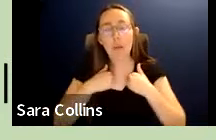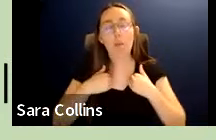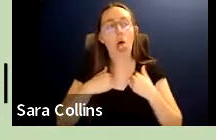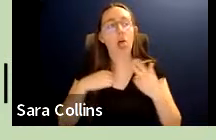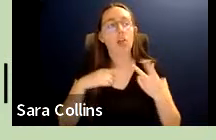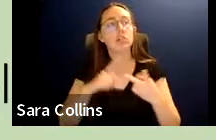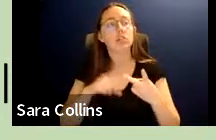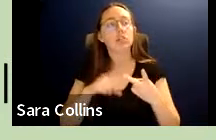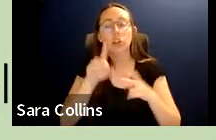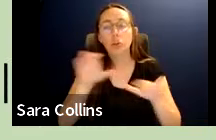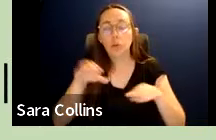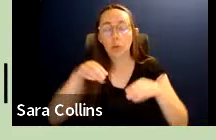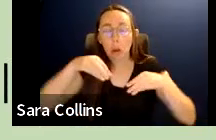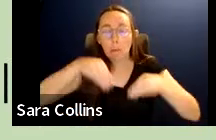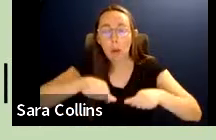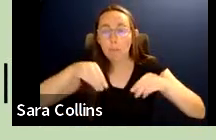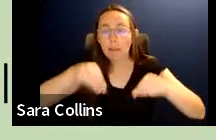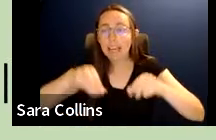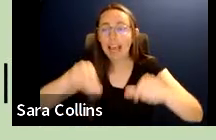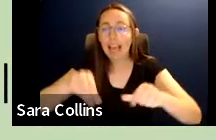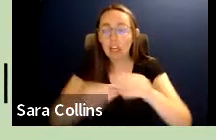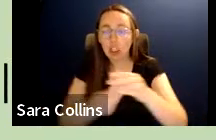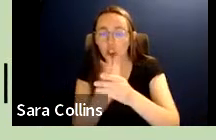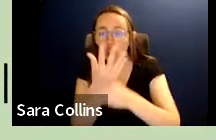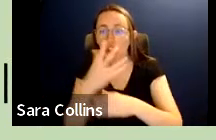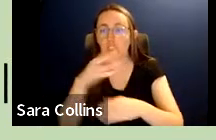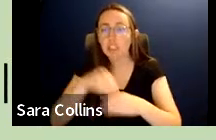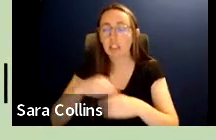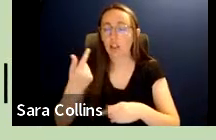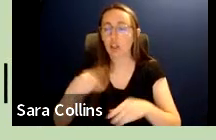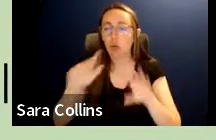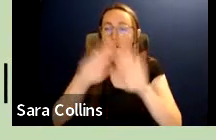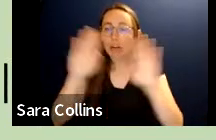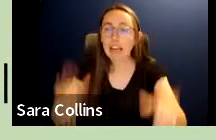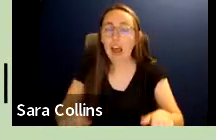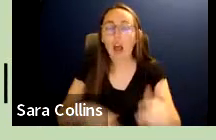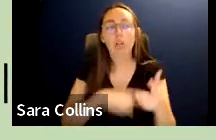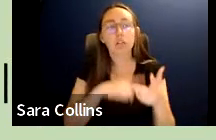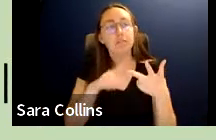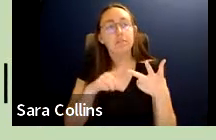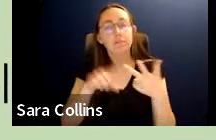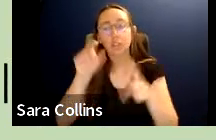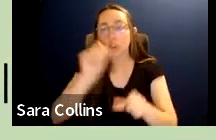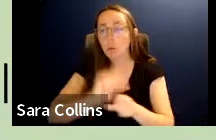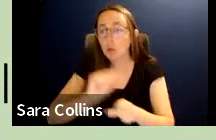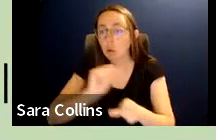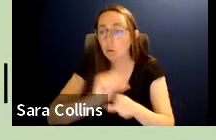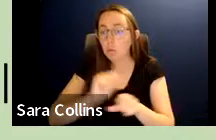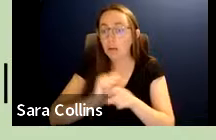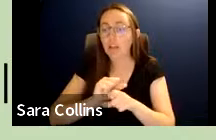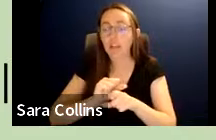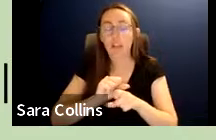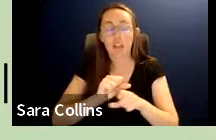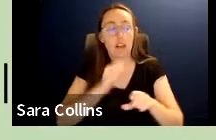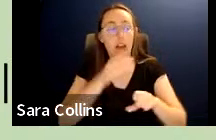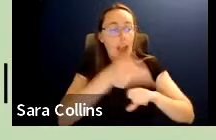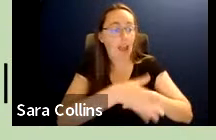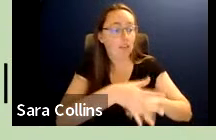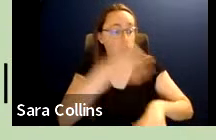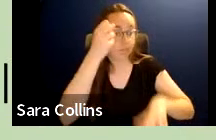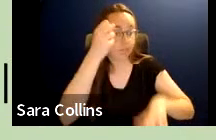doing plant propagation in our greenhouse, if you're working in our post-harvest area after